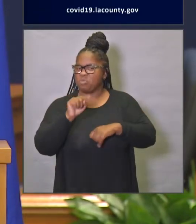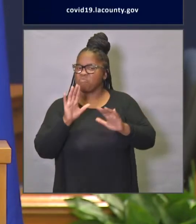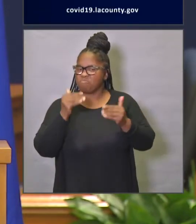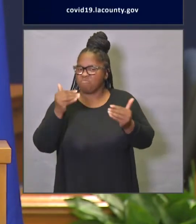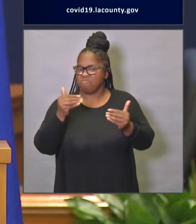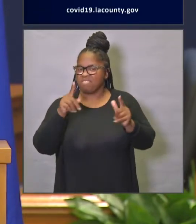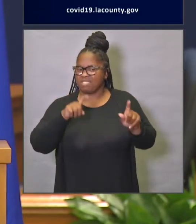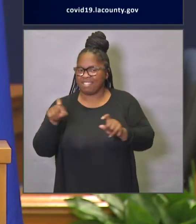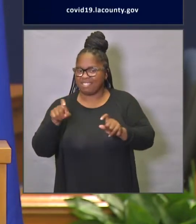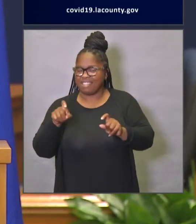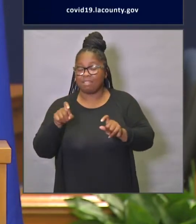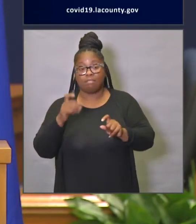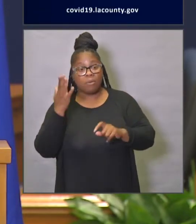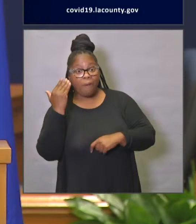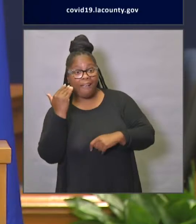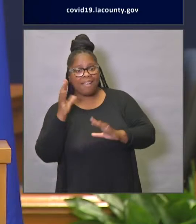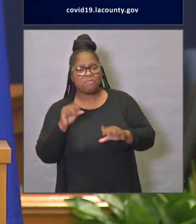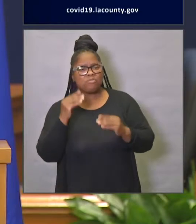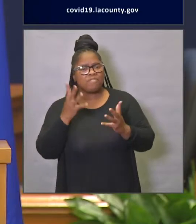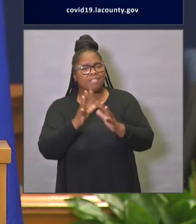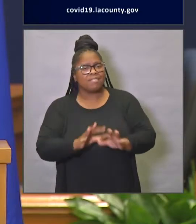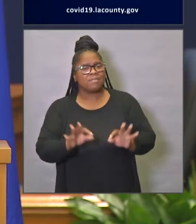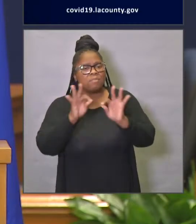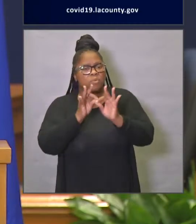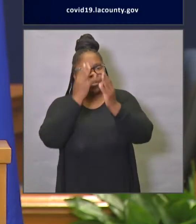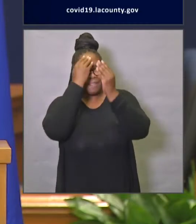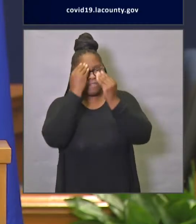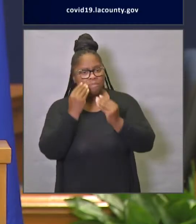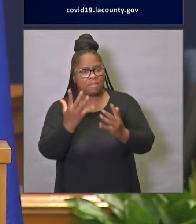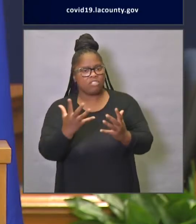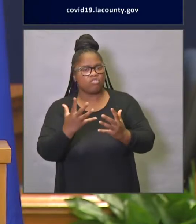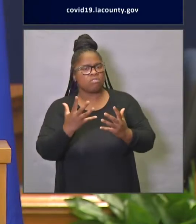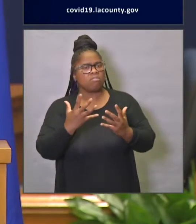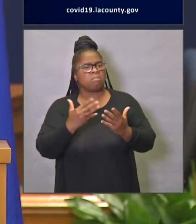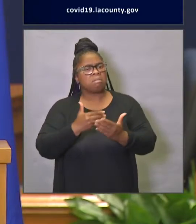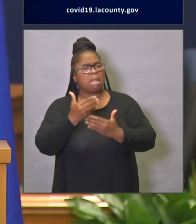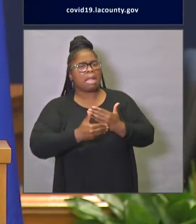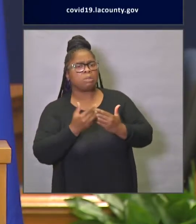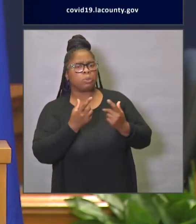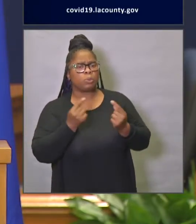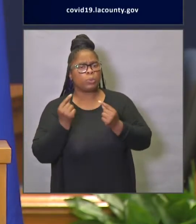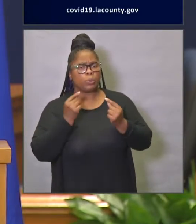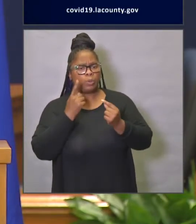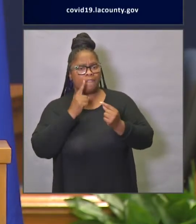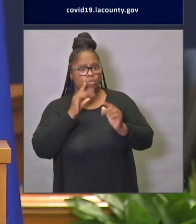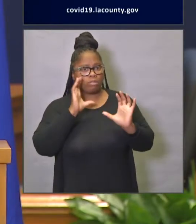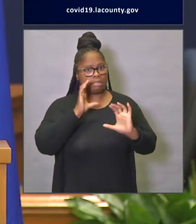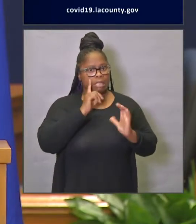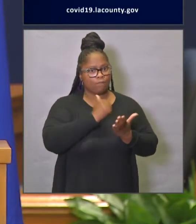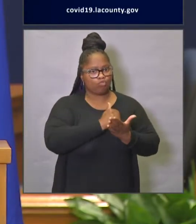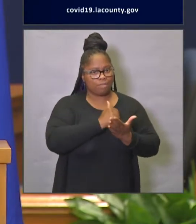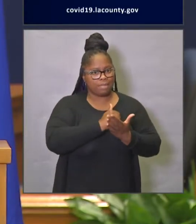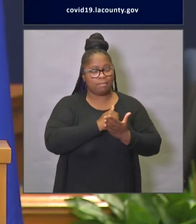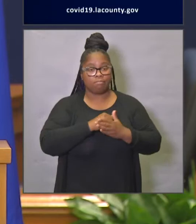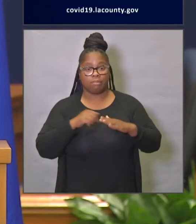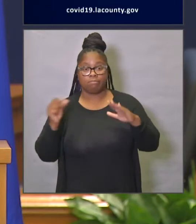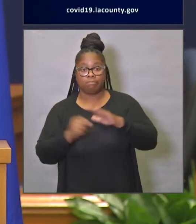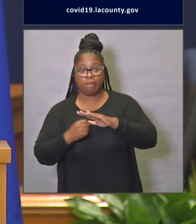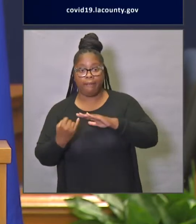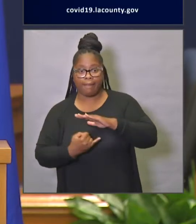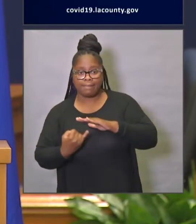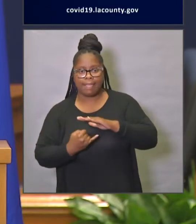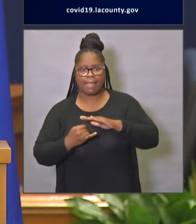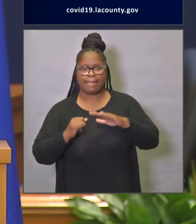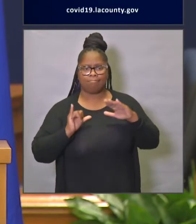tested gives you and others very important information about what steps to take around seeking treatment, isolating, and